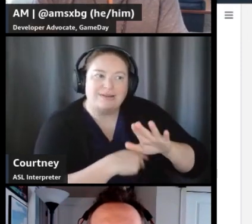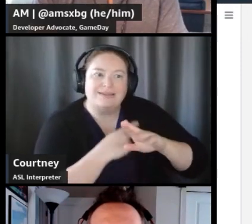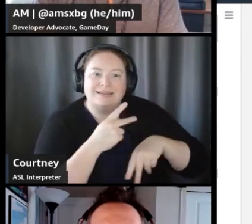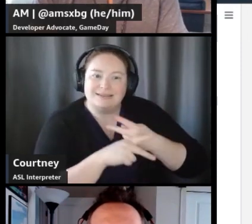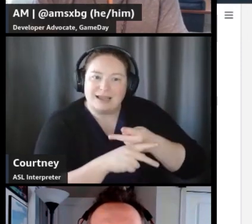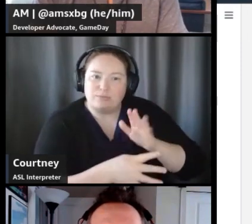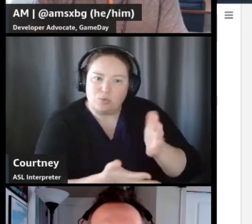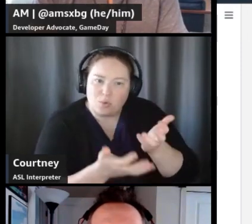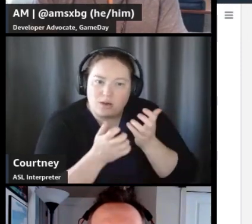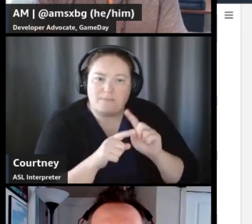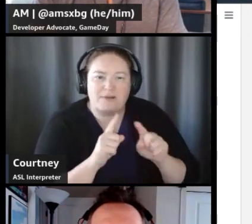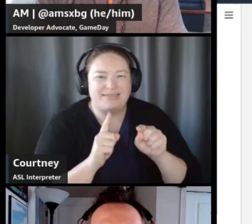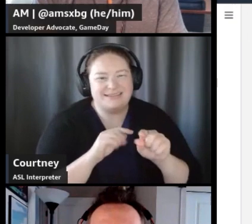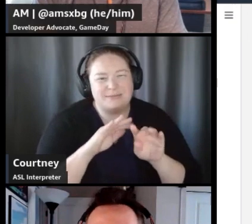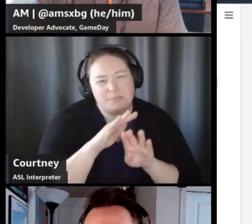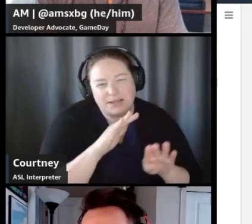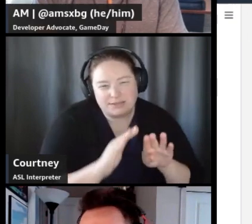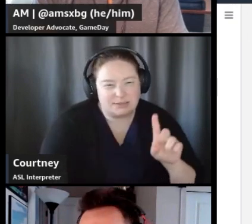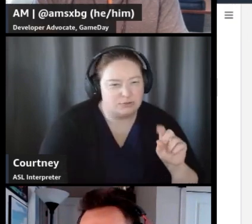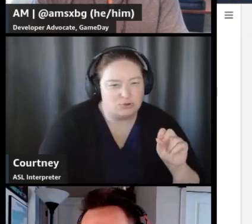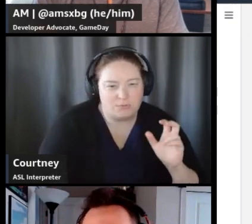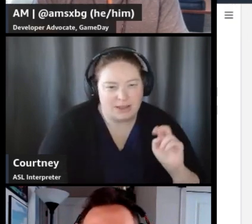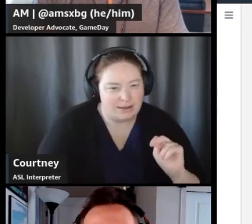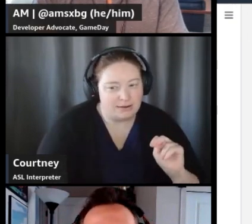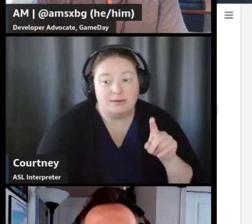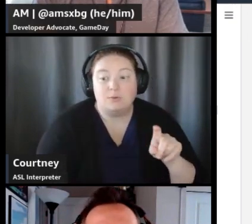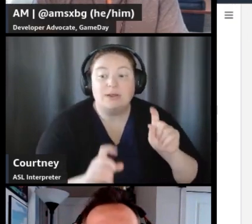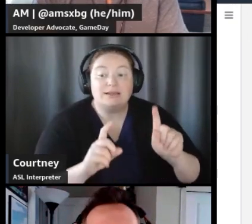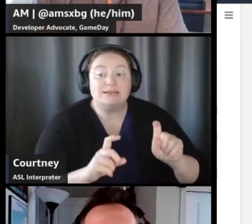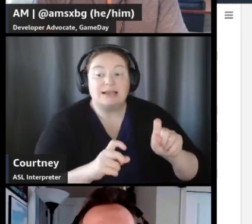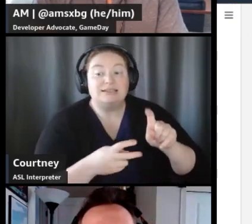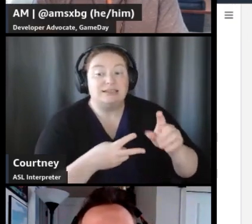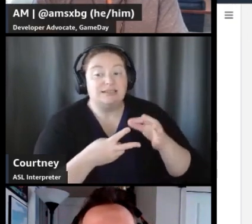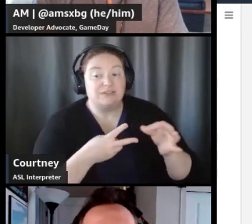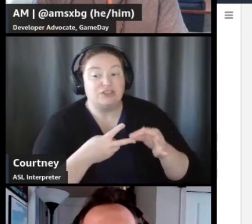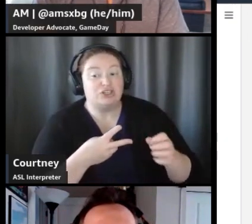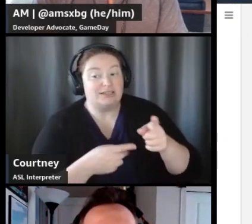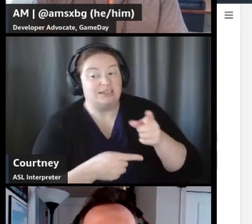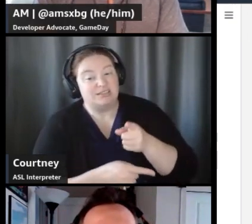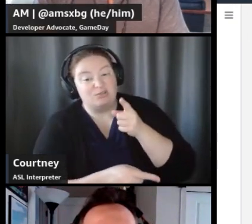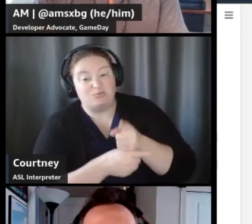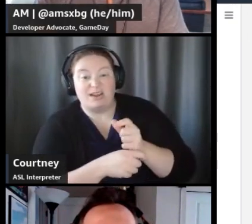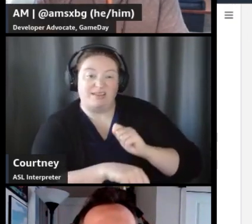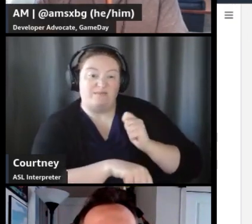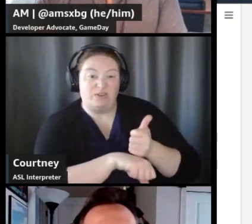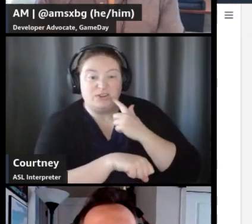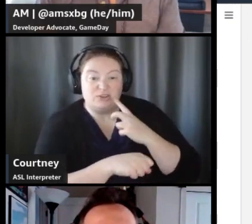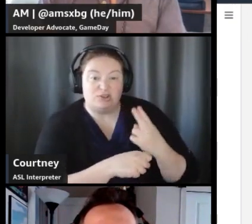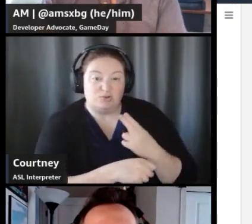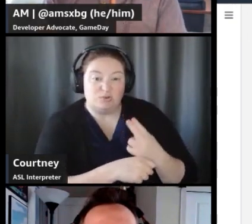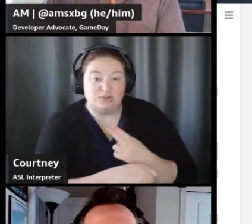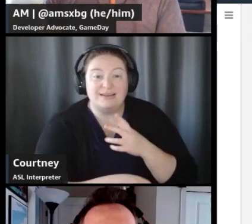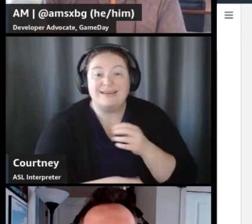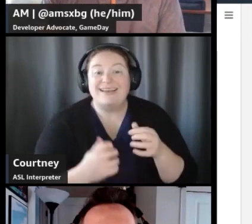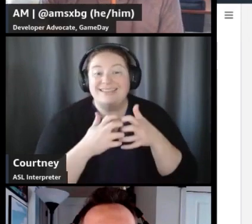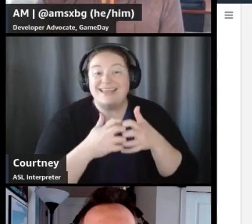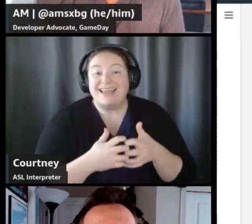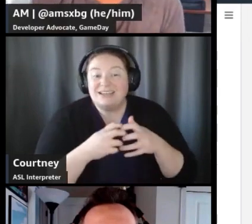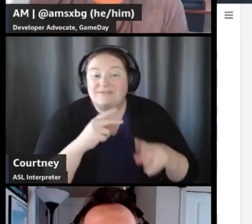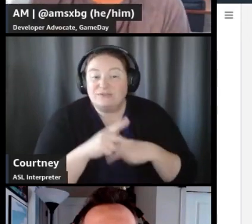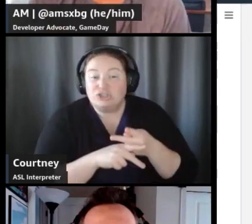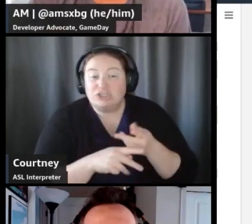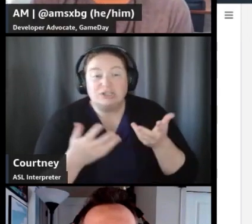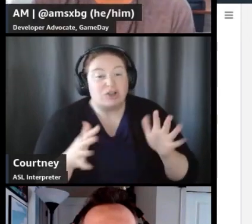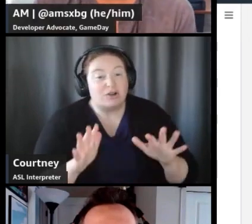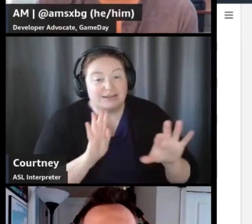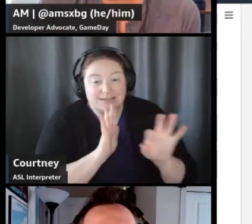very basic domain. And even to test out this feature, this is probably the right configuration to use. And the engine version is already selected.